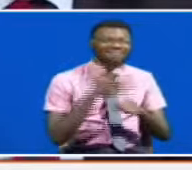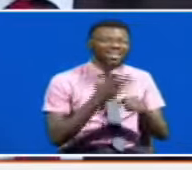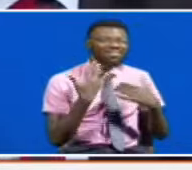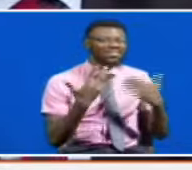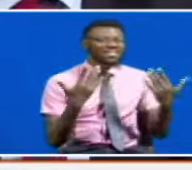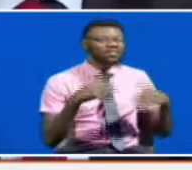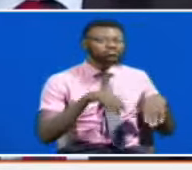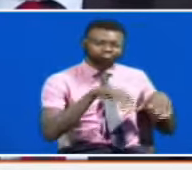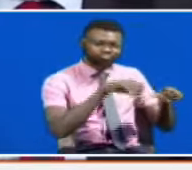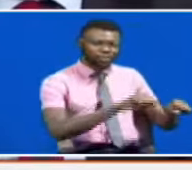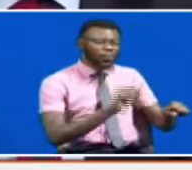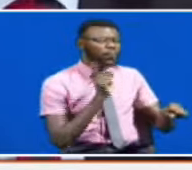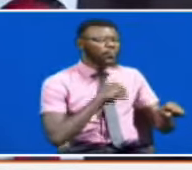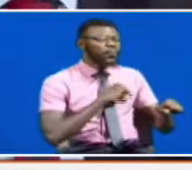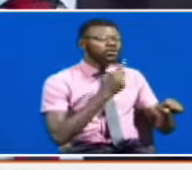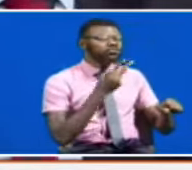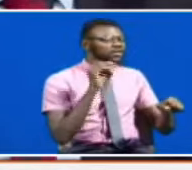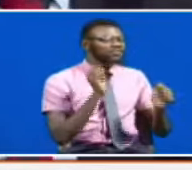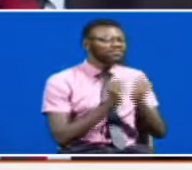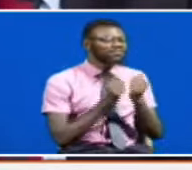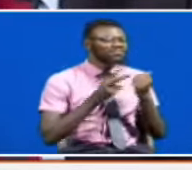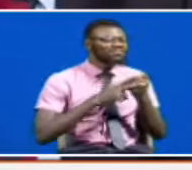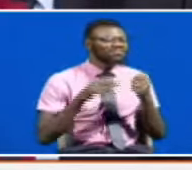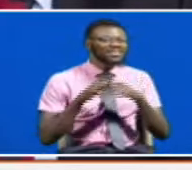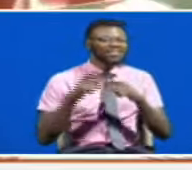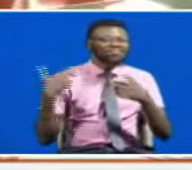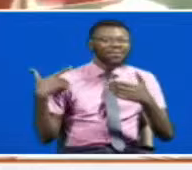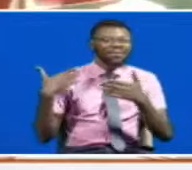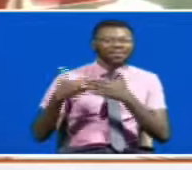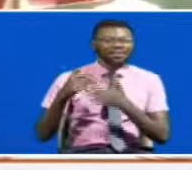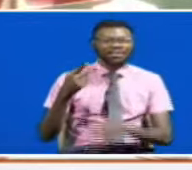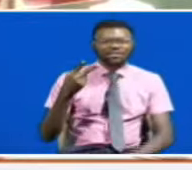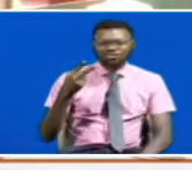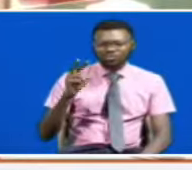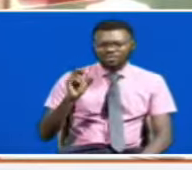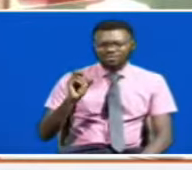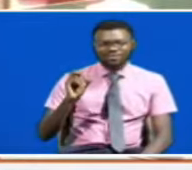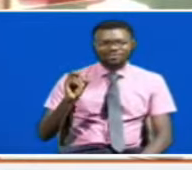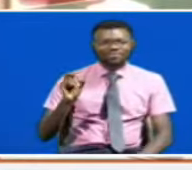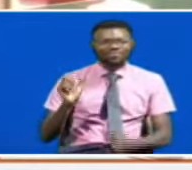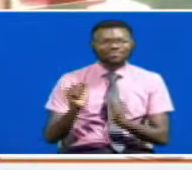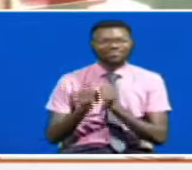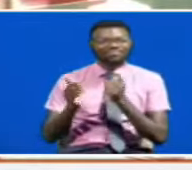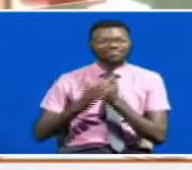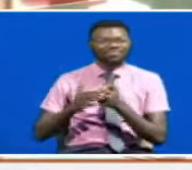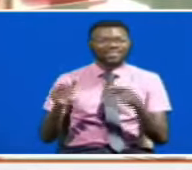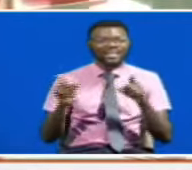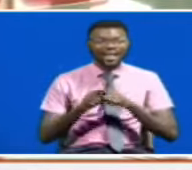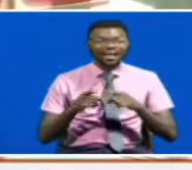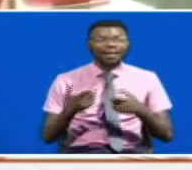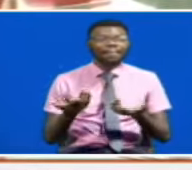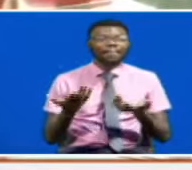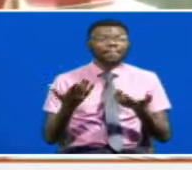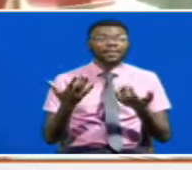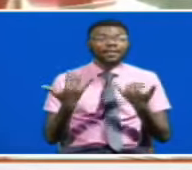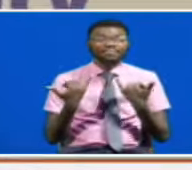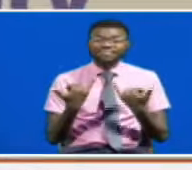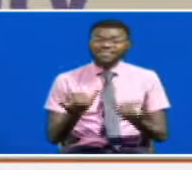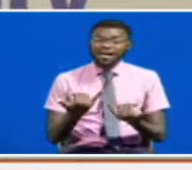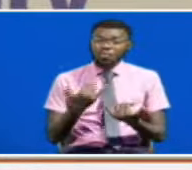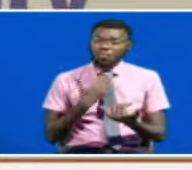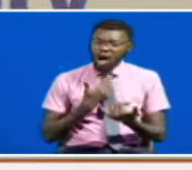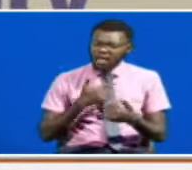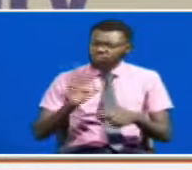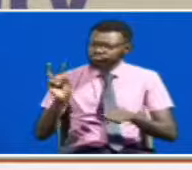between 2017 and 2019. The increase was attributed to acquisition of more inspectors for enforcement